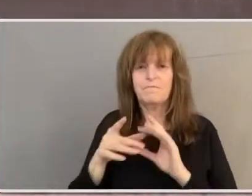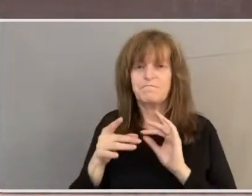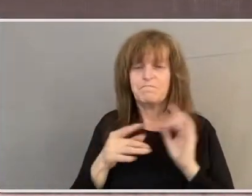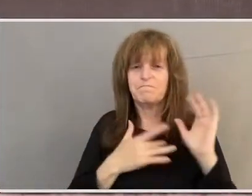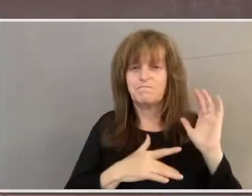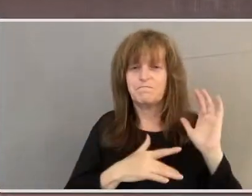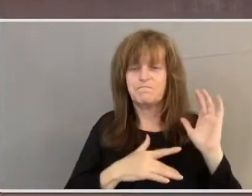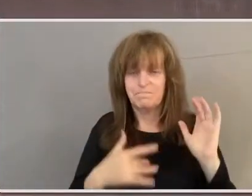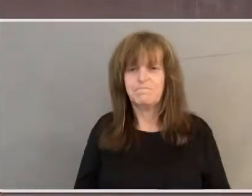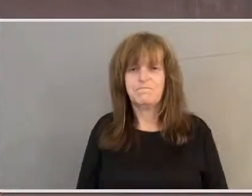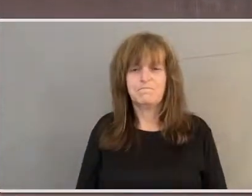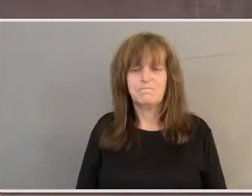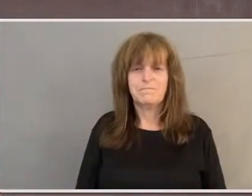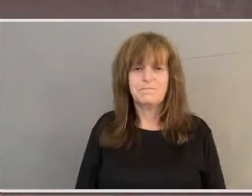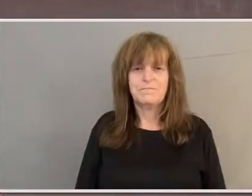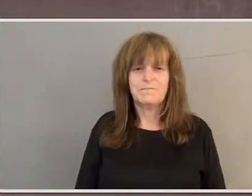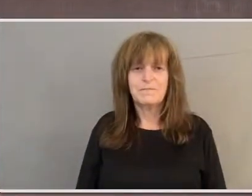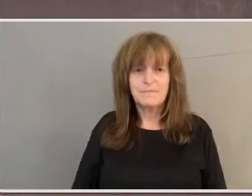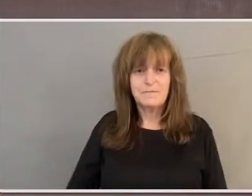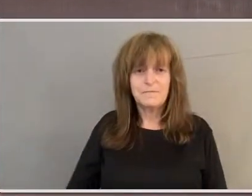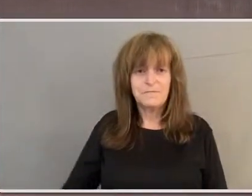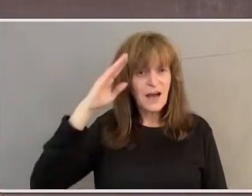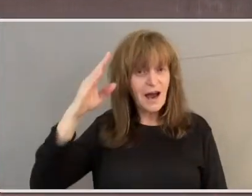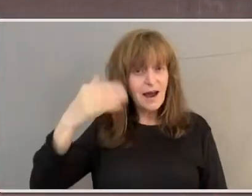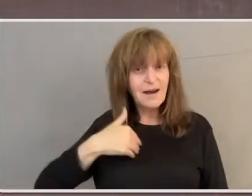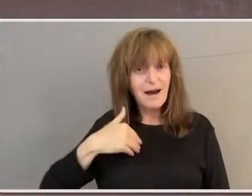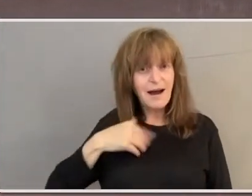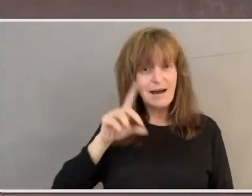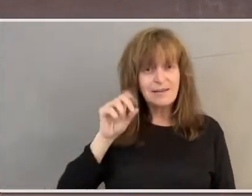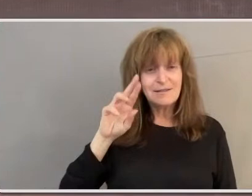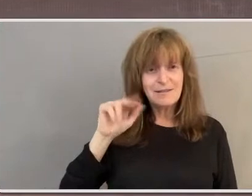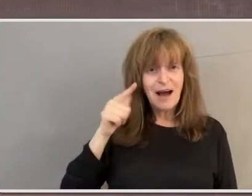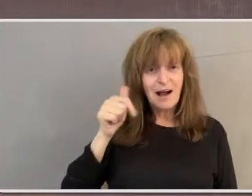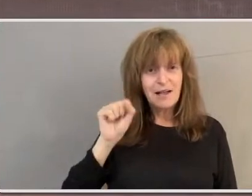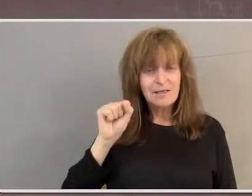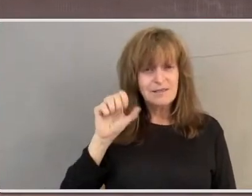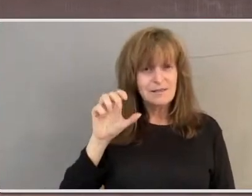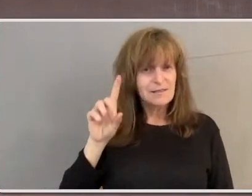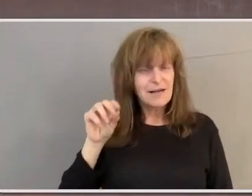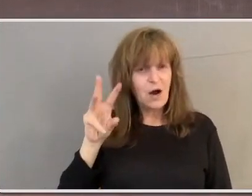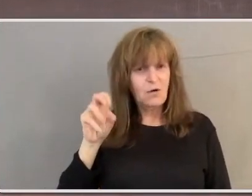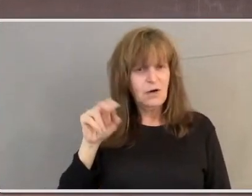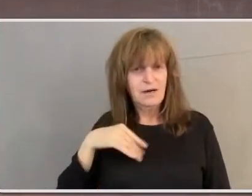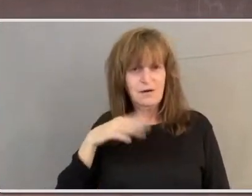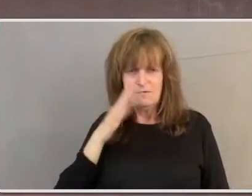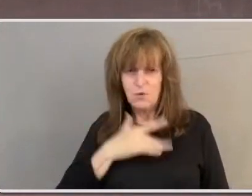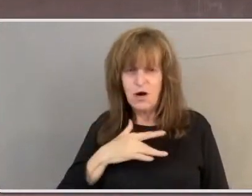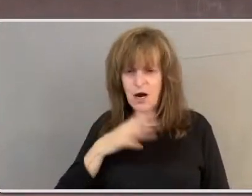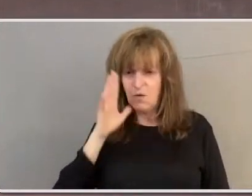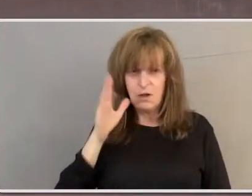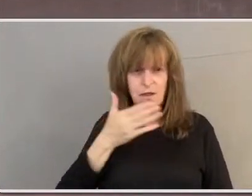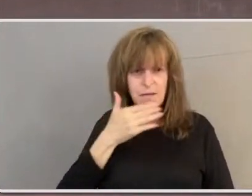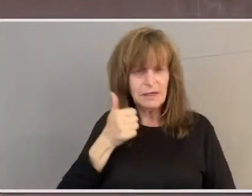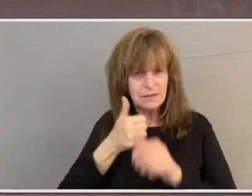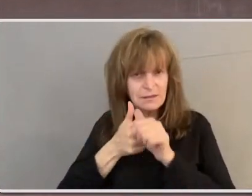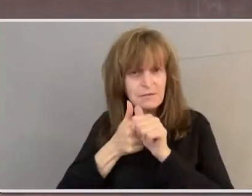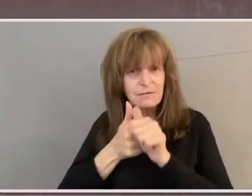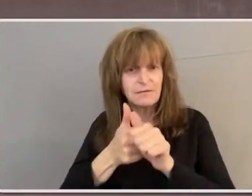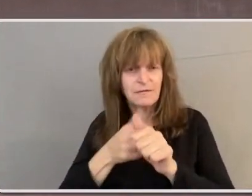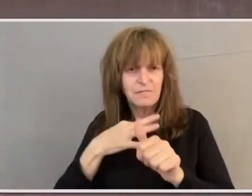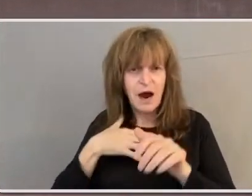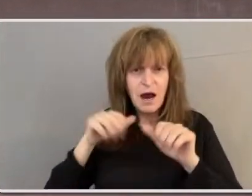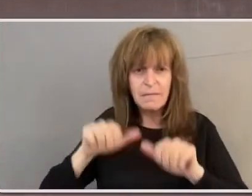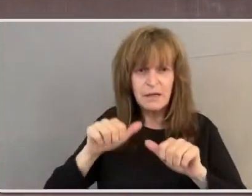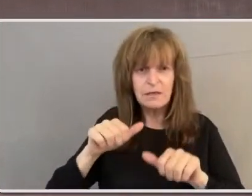I, Douglas Downey, swear that I will duly and faithfully and to the best of my skill and knowledge execute the powers and trusts reposed in me as Attorney General